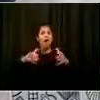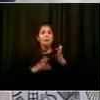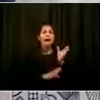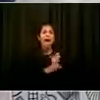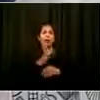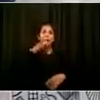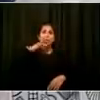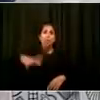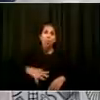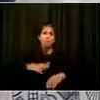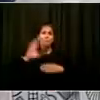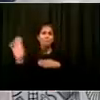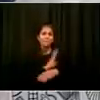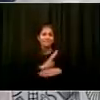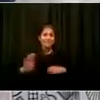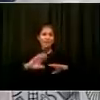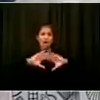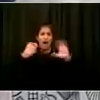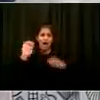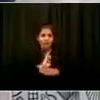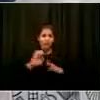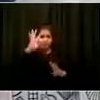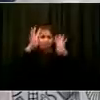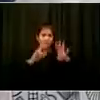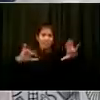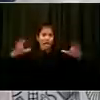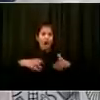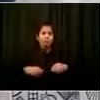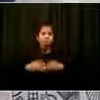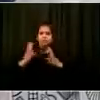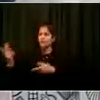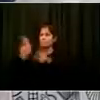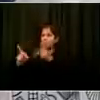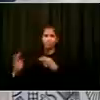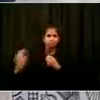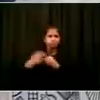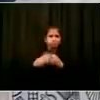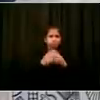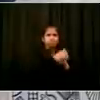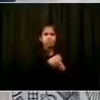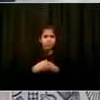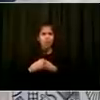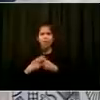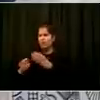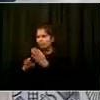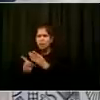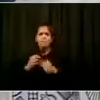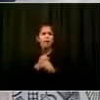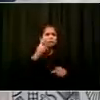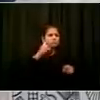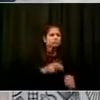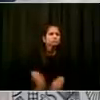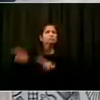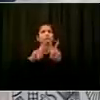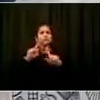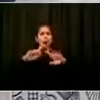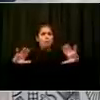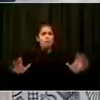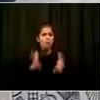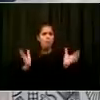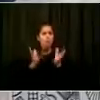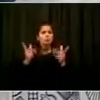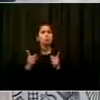to the ownership stake that we need women and minority-owned firms to have, one